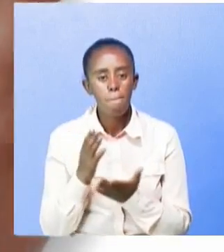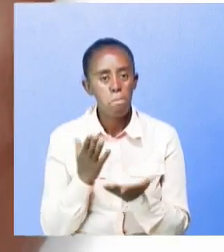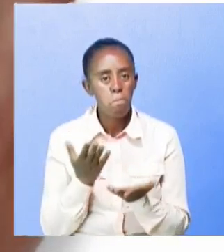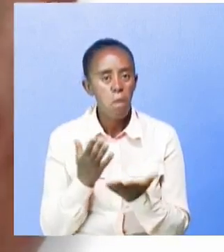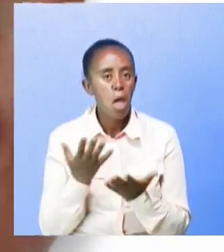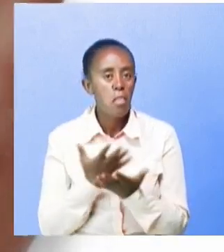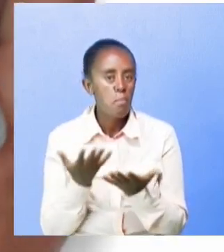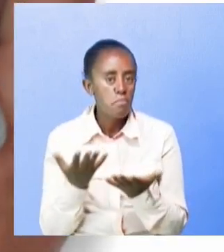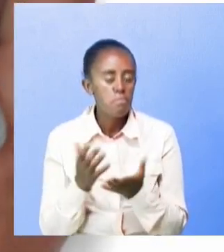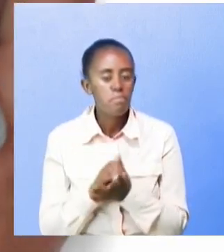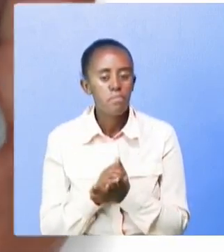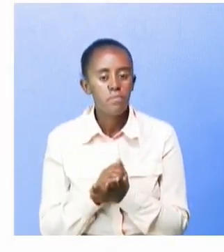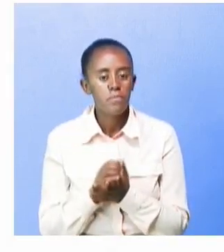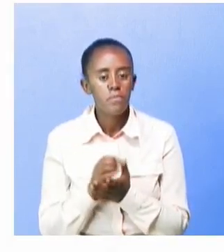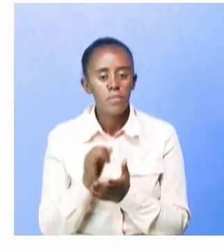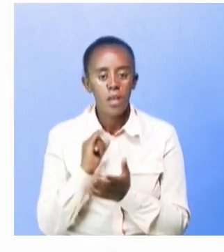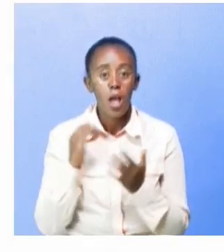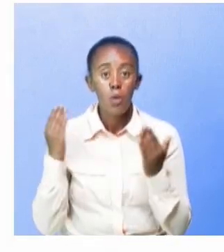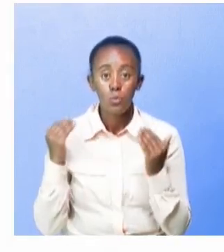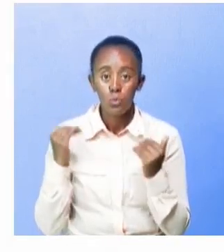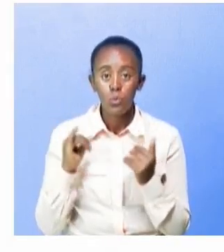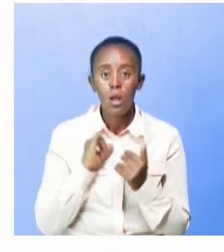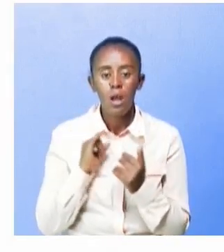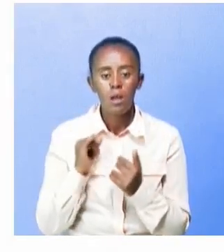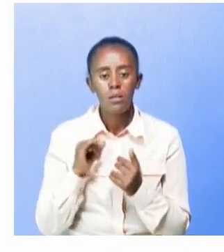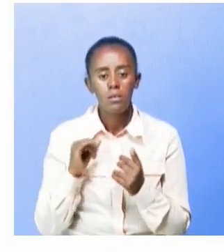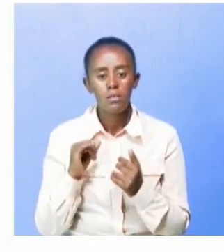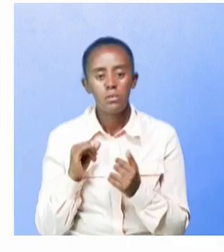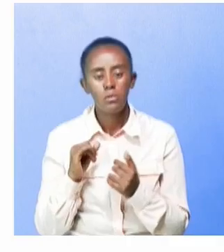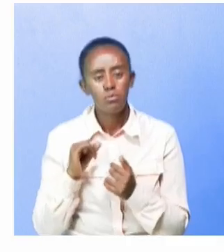I wish I had never taken this item.